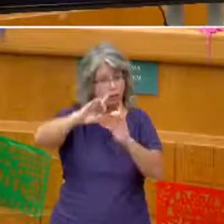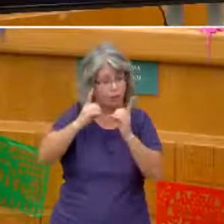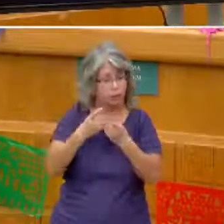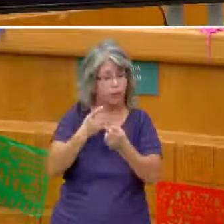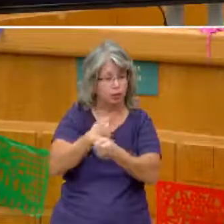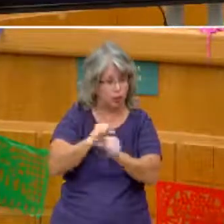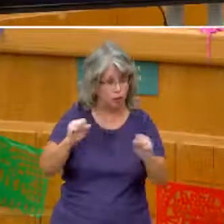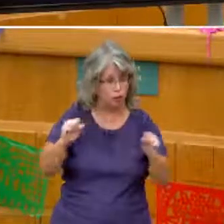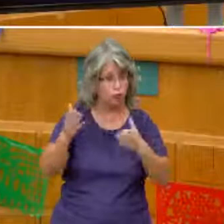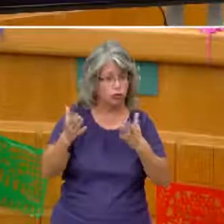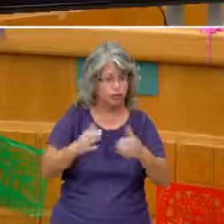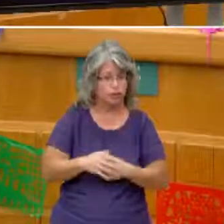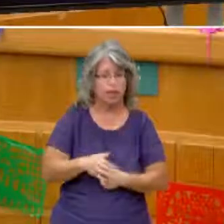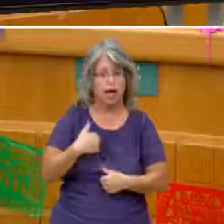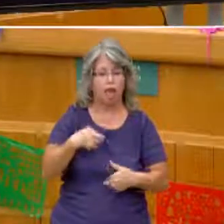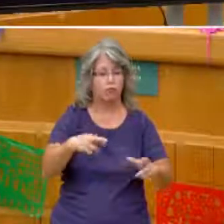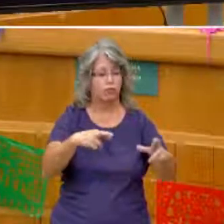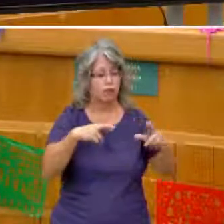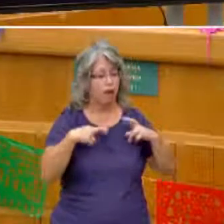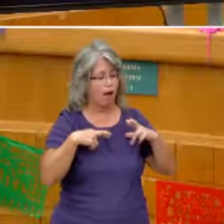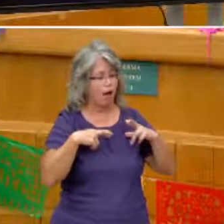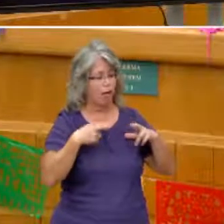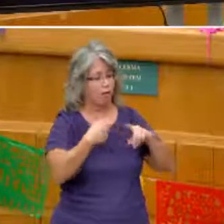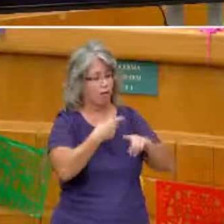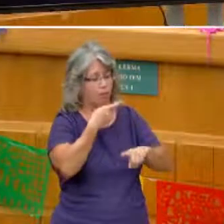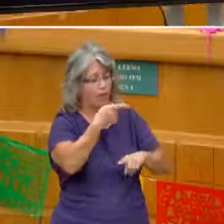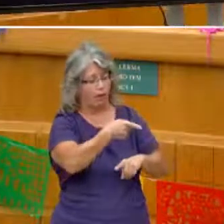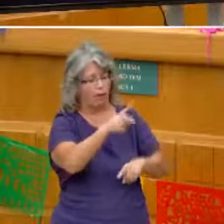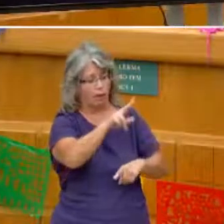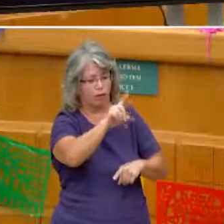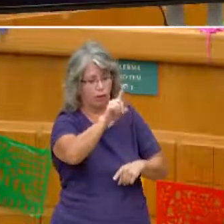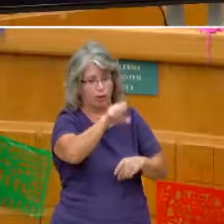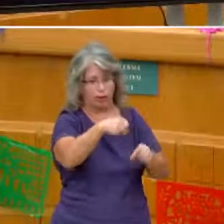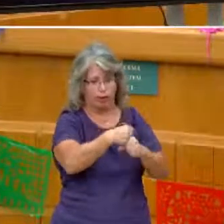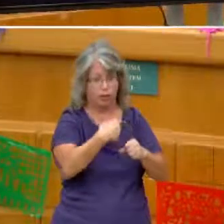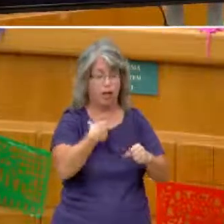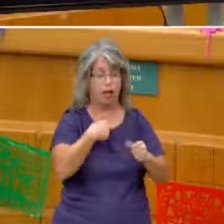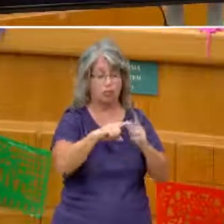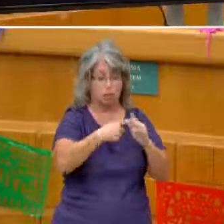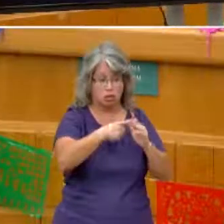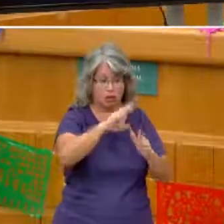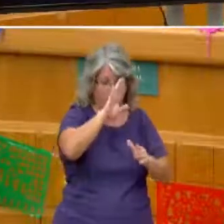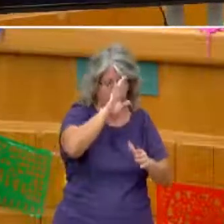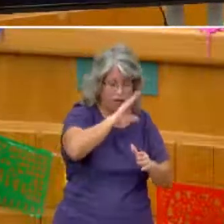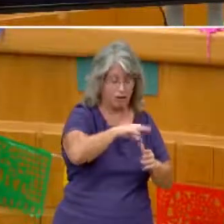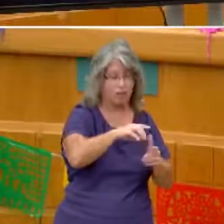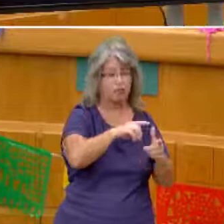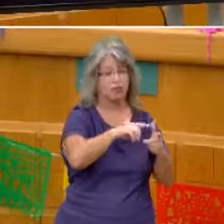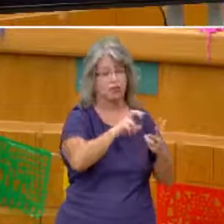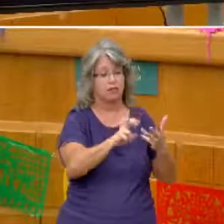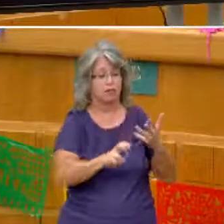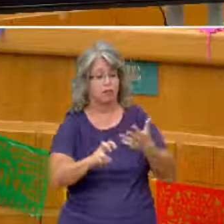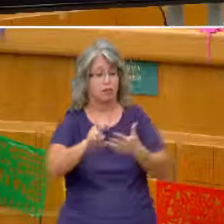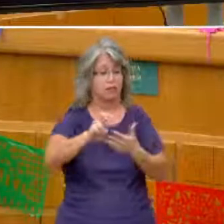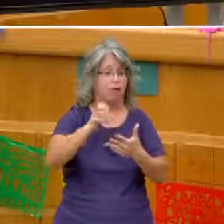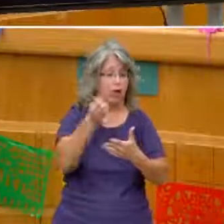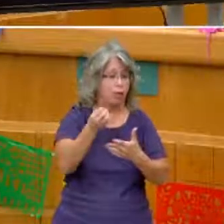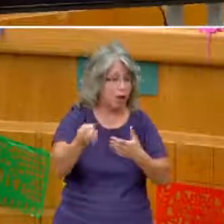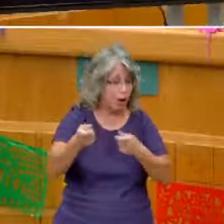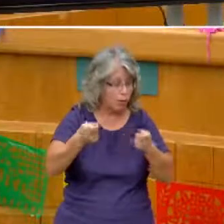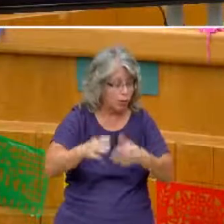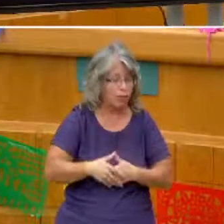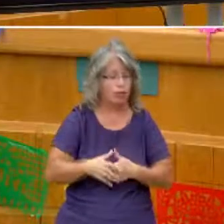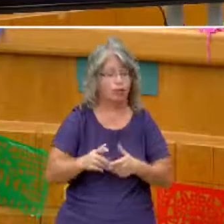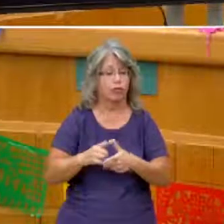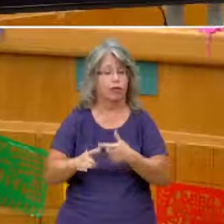with the fire service, going from firefighter and equipment operator to my final 9 years as fire marshal. In my time with Lubbock